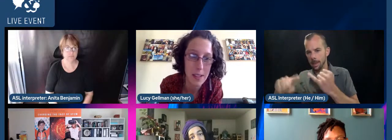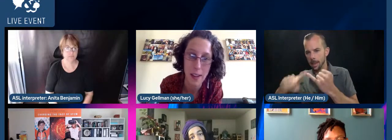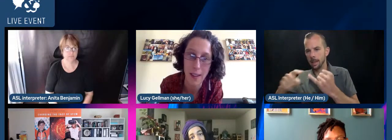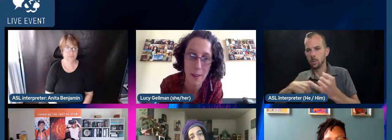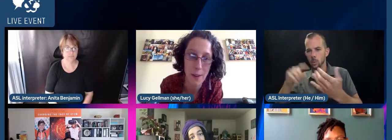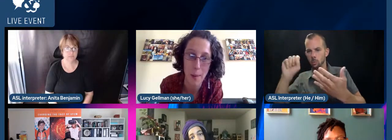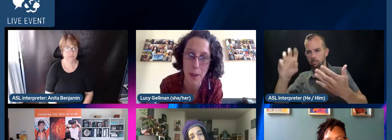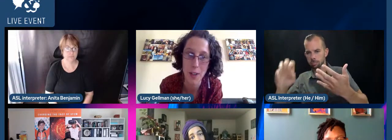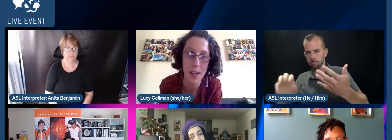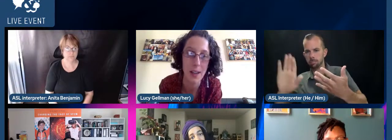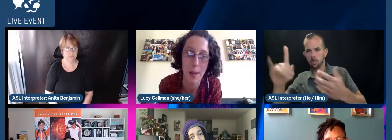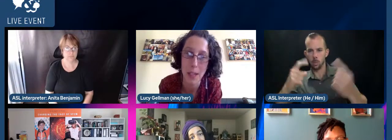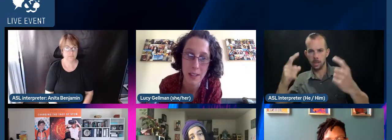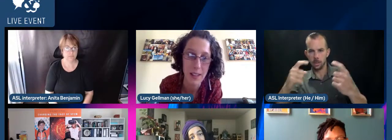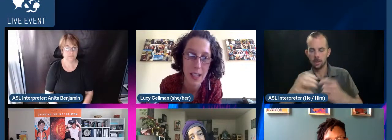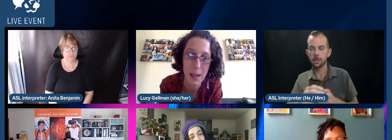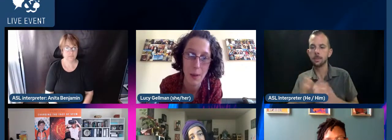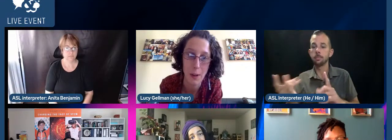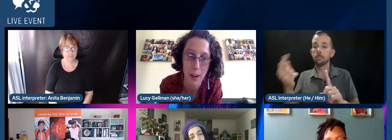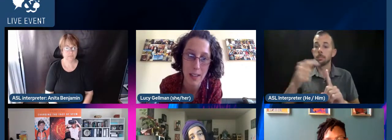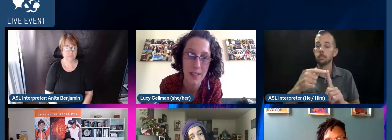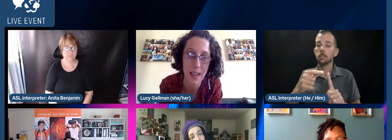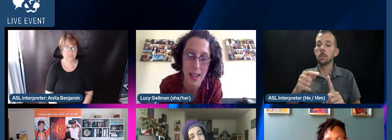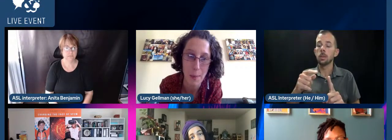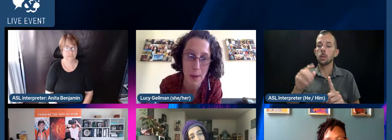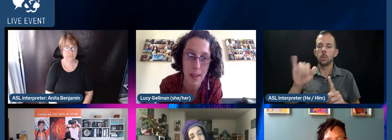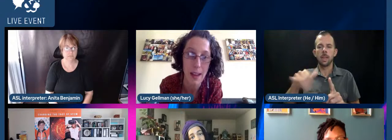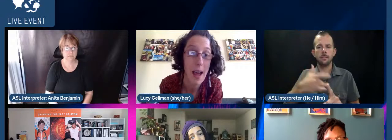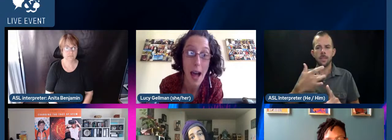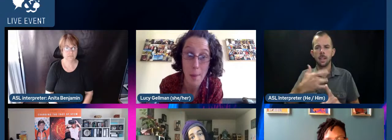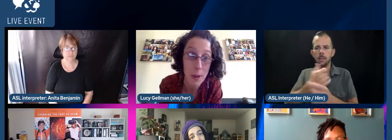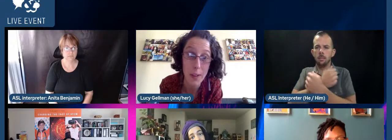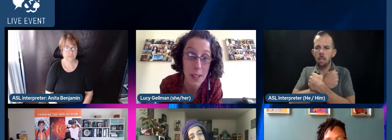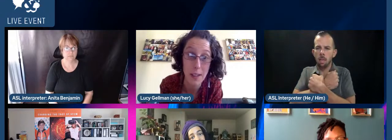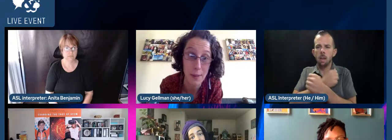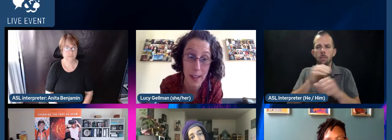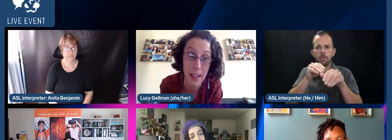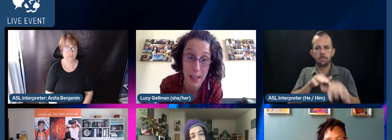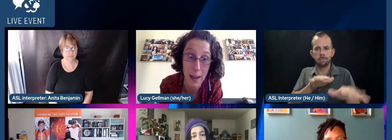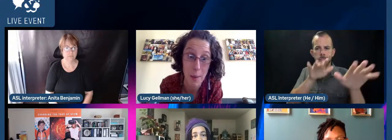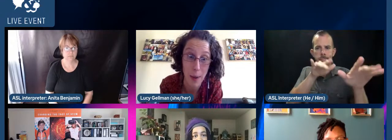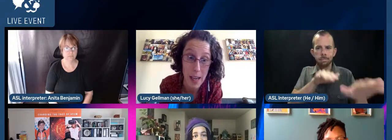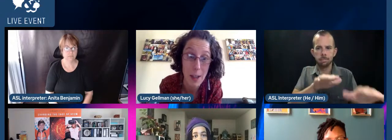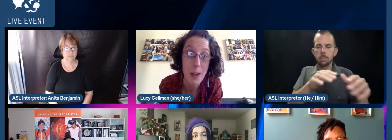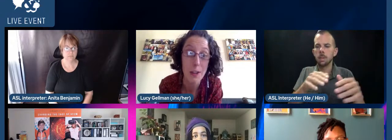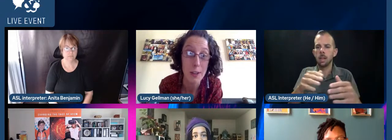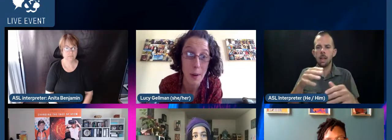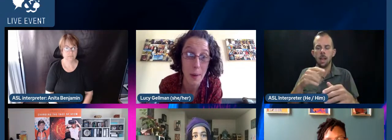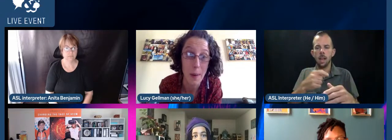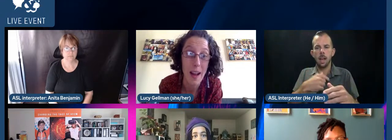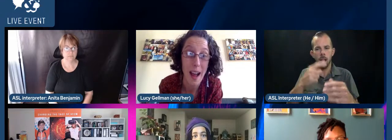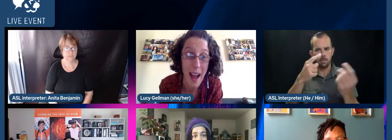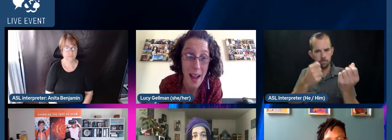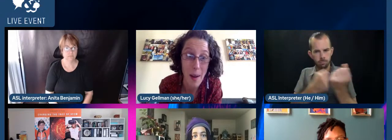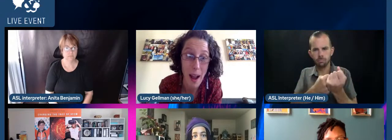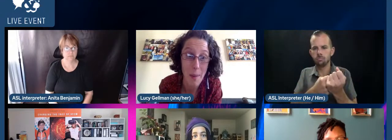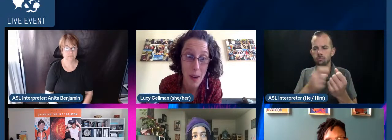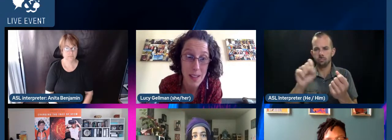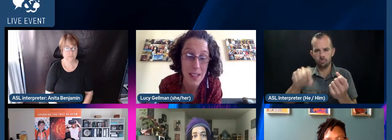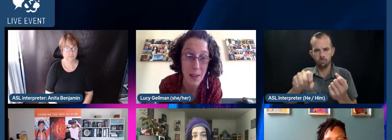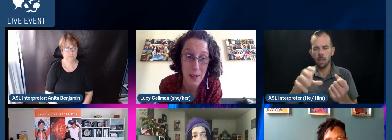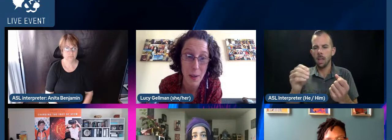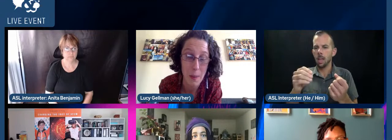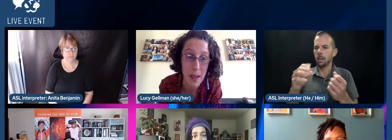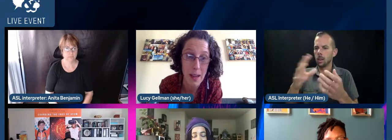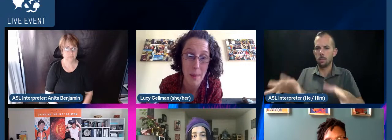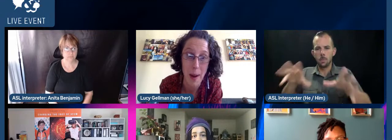I'm into the love vibration. I'm into leading with grace and empathy. I'm also into fucking it up, right? So I want